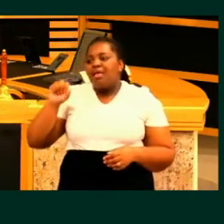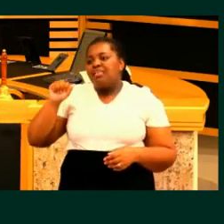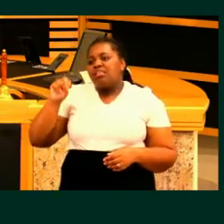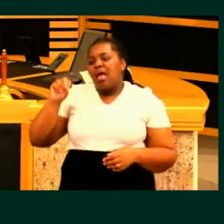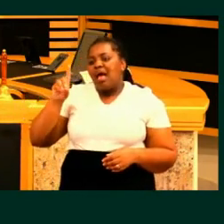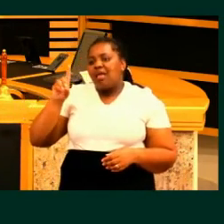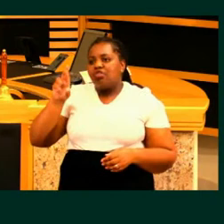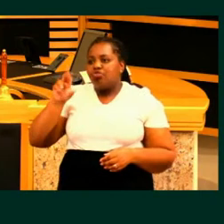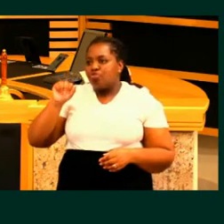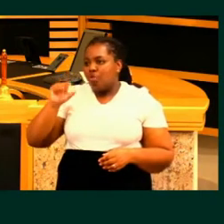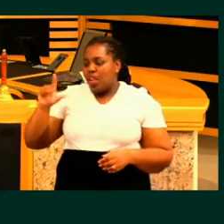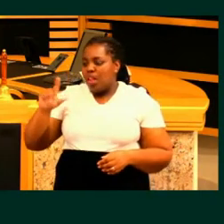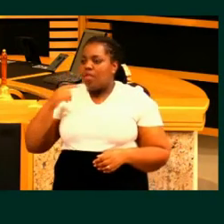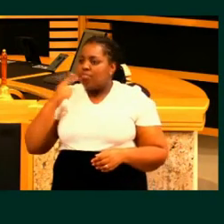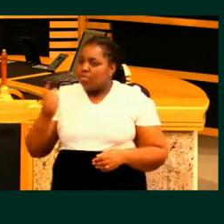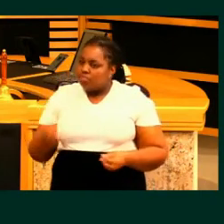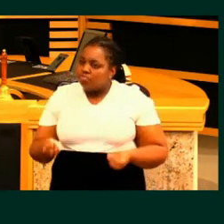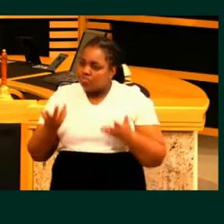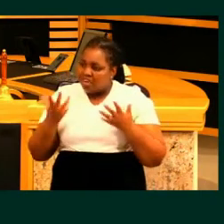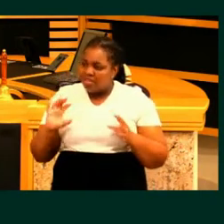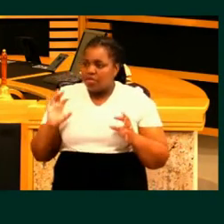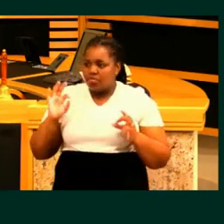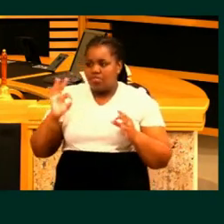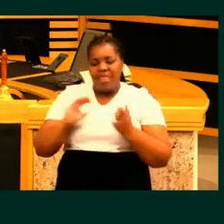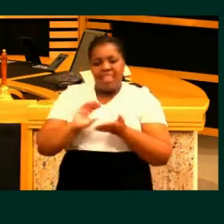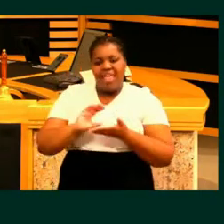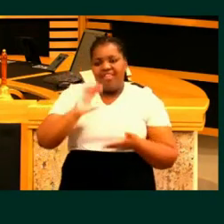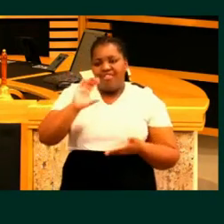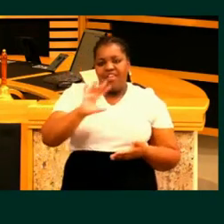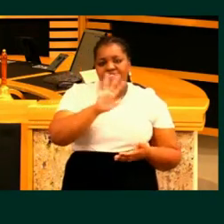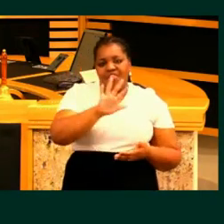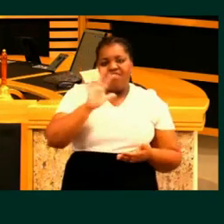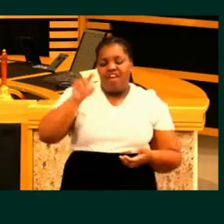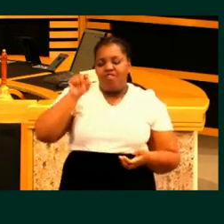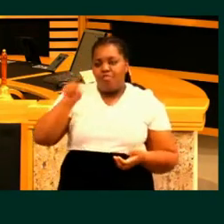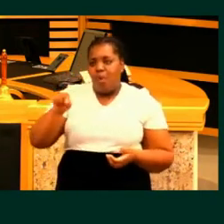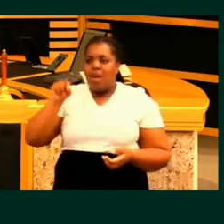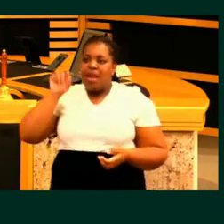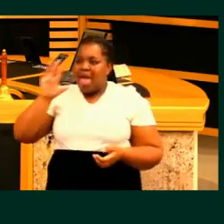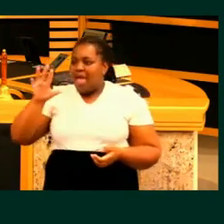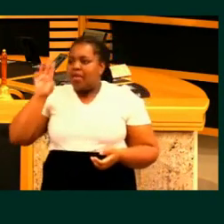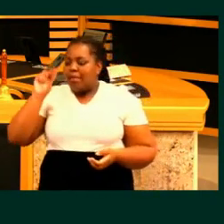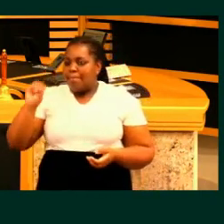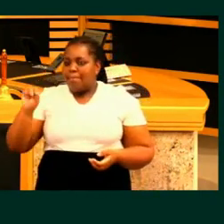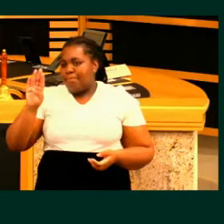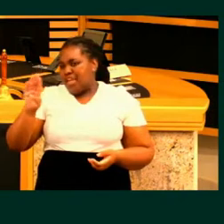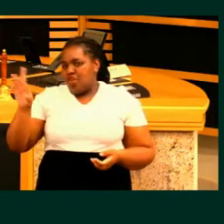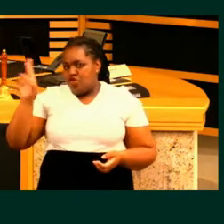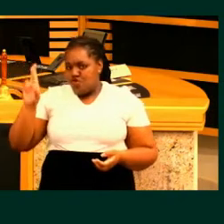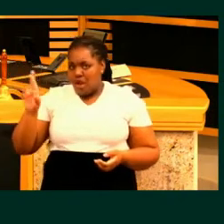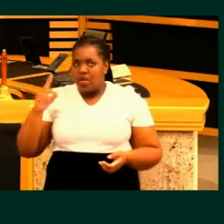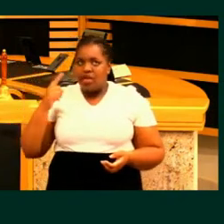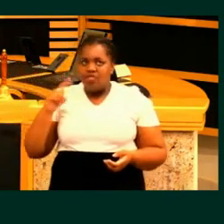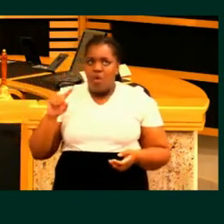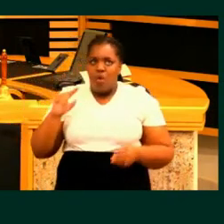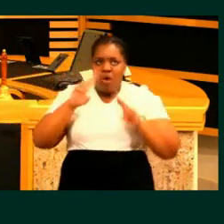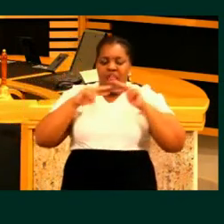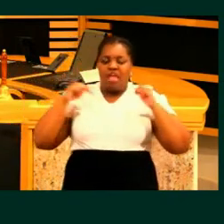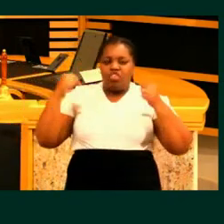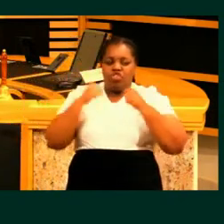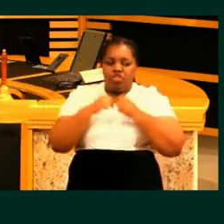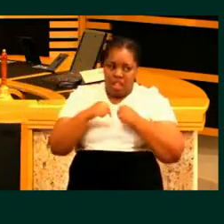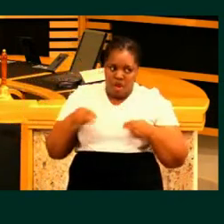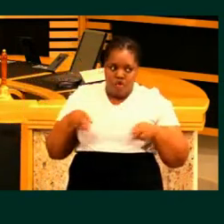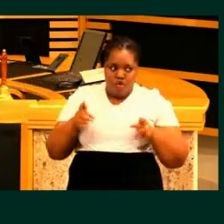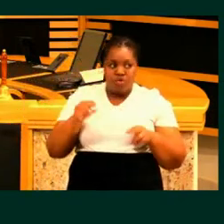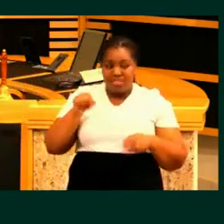allocated a substantial infrastructure investment of 55.9 billion for national roads in the Eastern